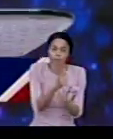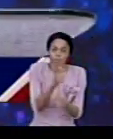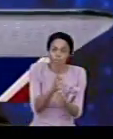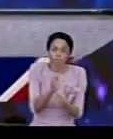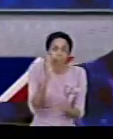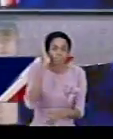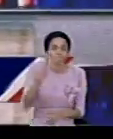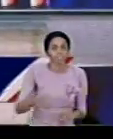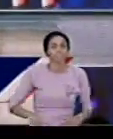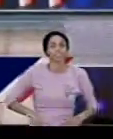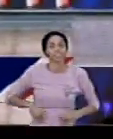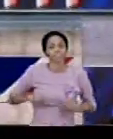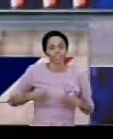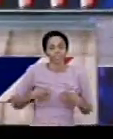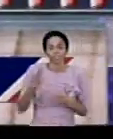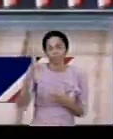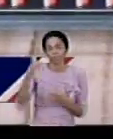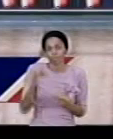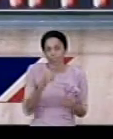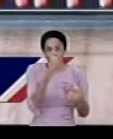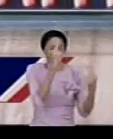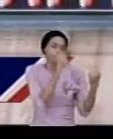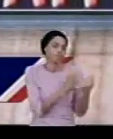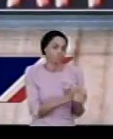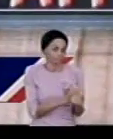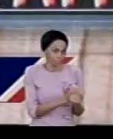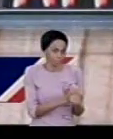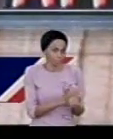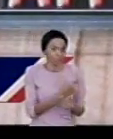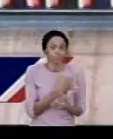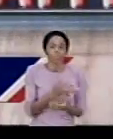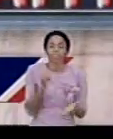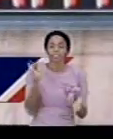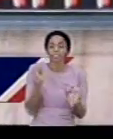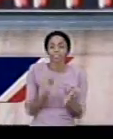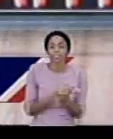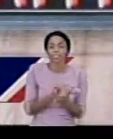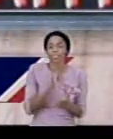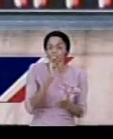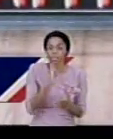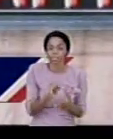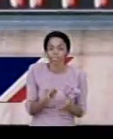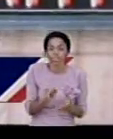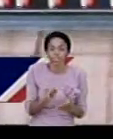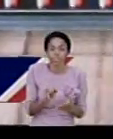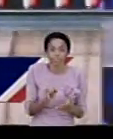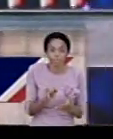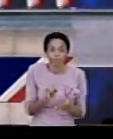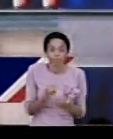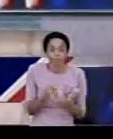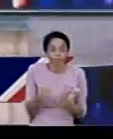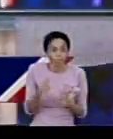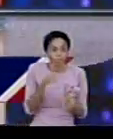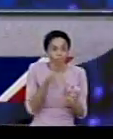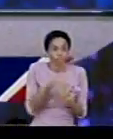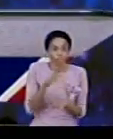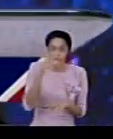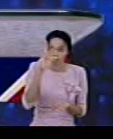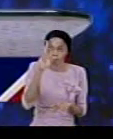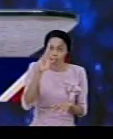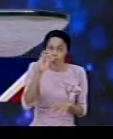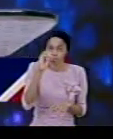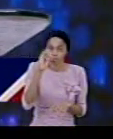live by faith. And that you find, look at